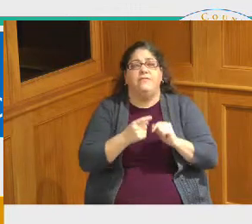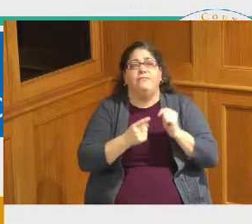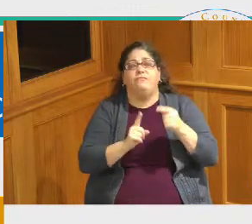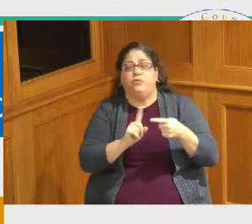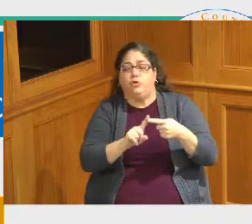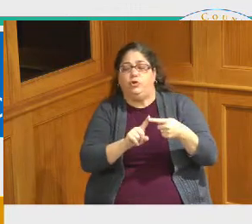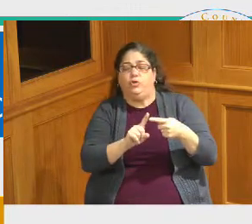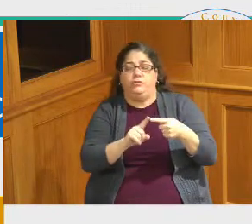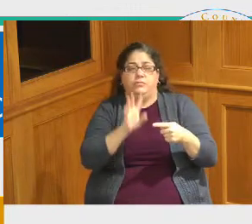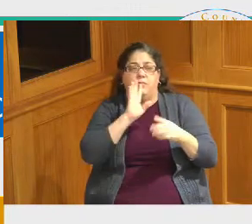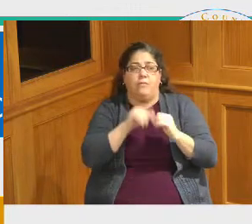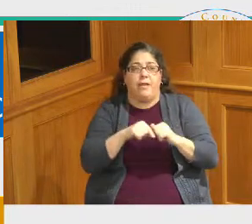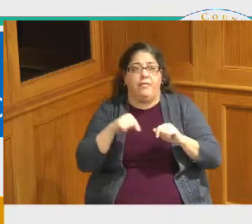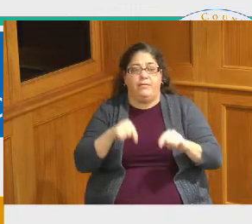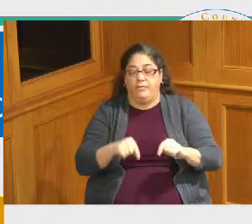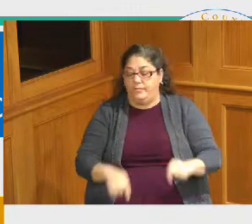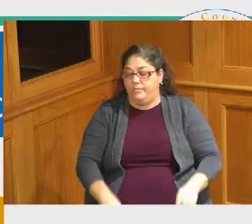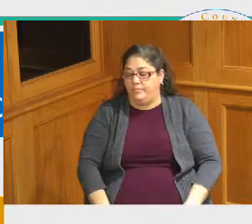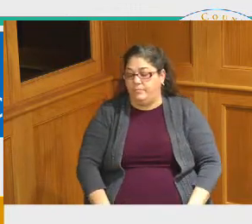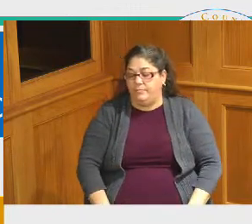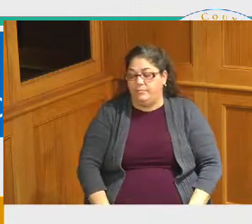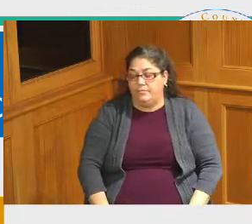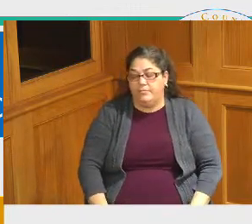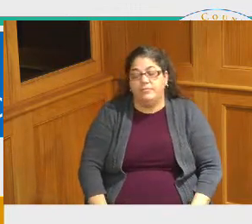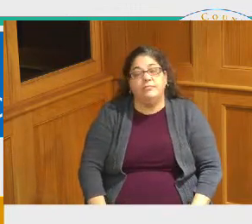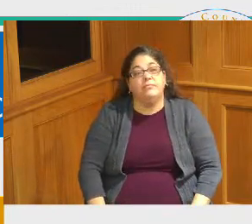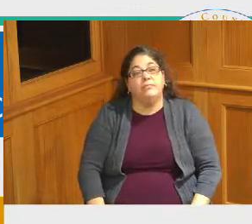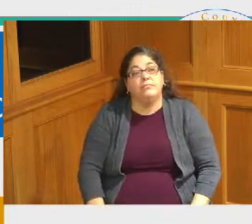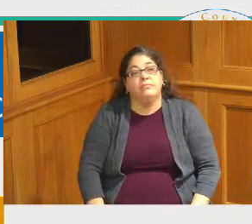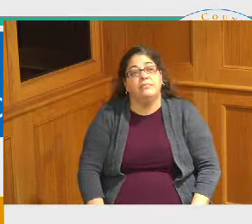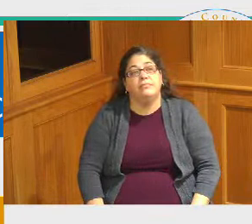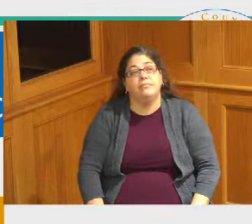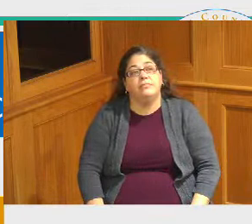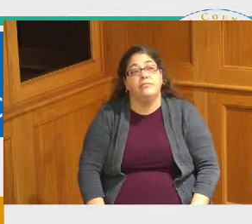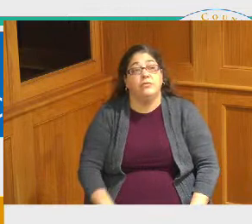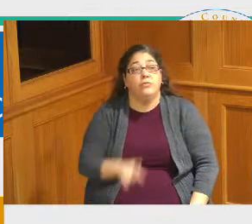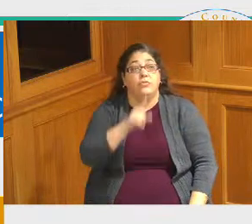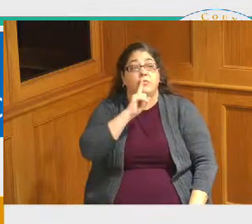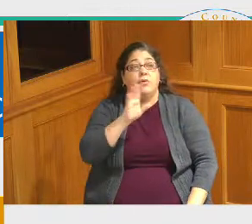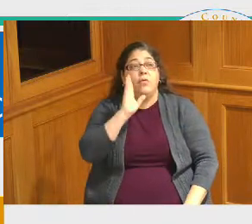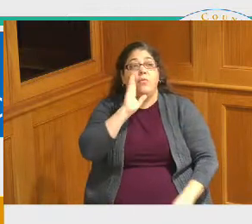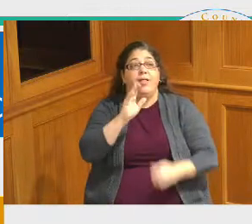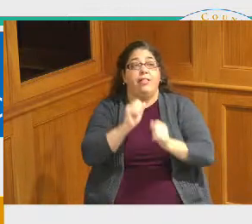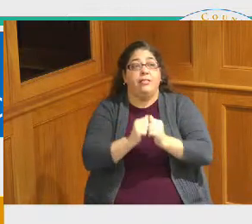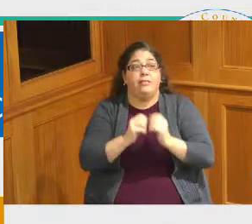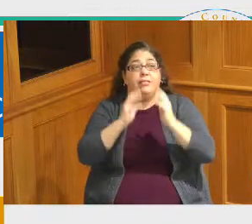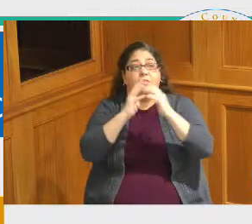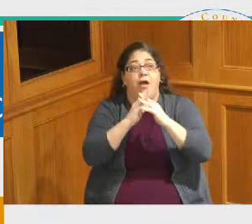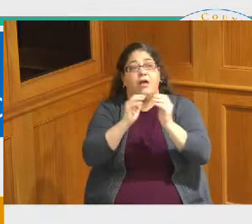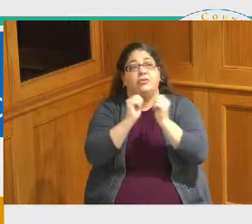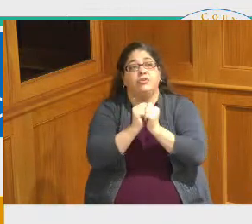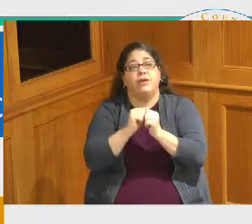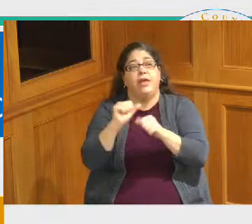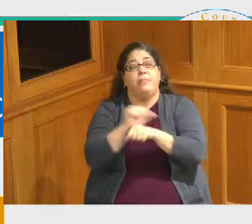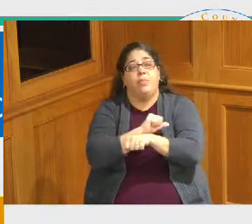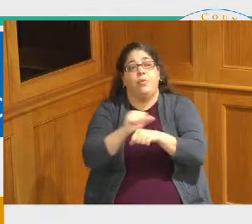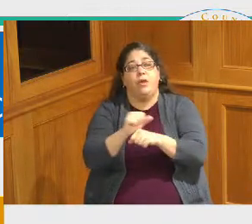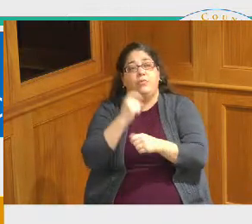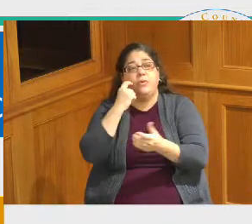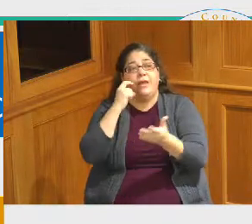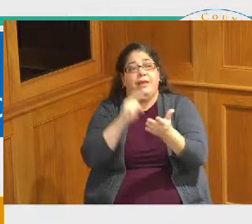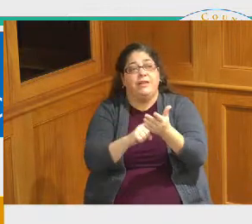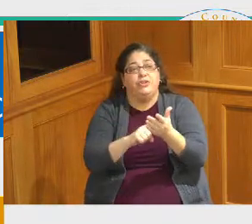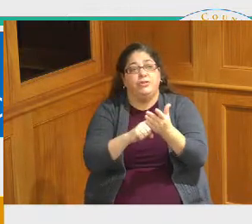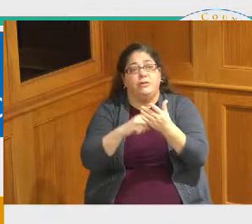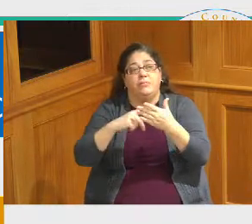here. One thing that we are really excited about is we are getting ready to launch Kudos, which is an employee engagement and recognition platform. And that